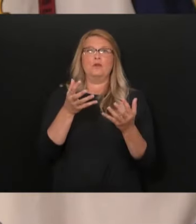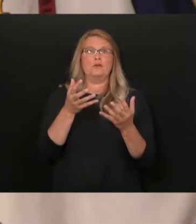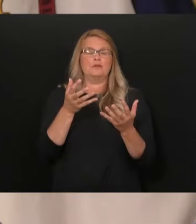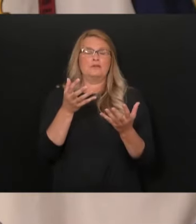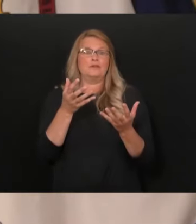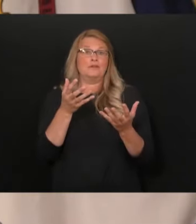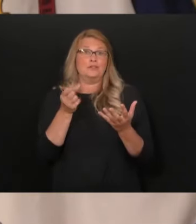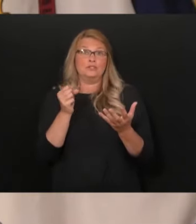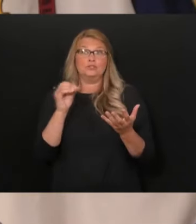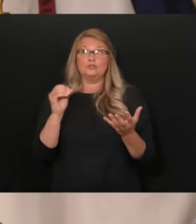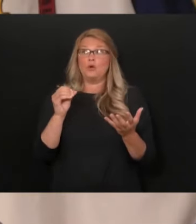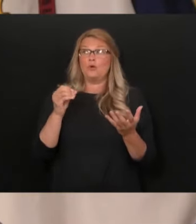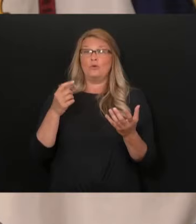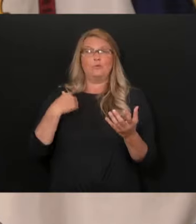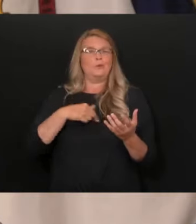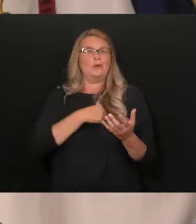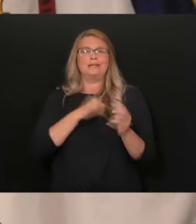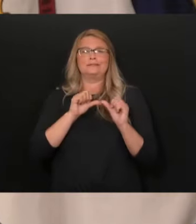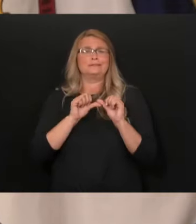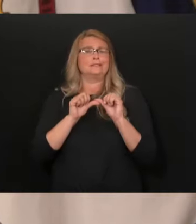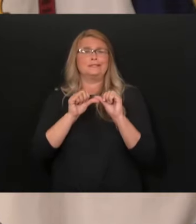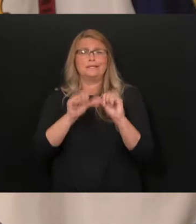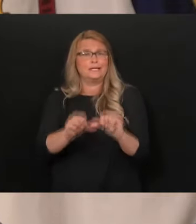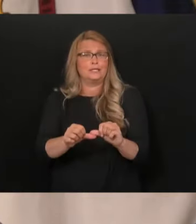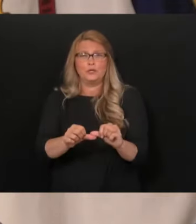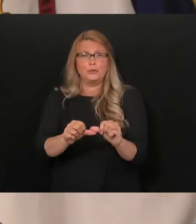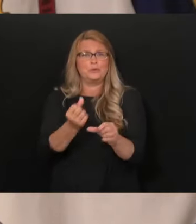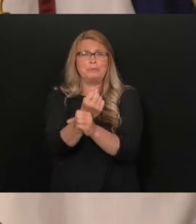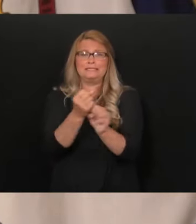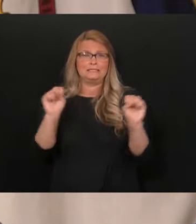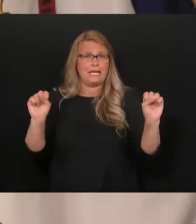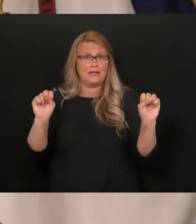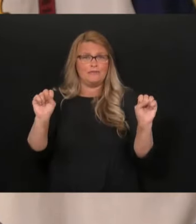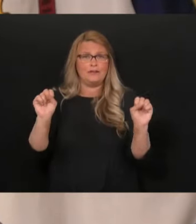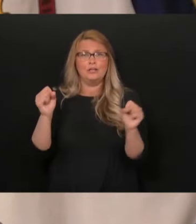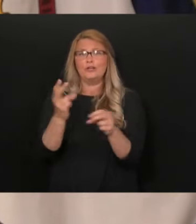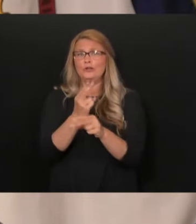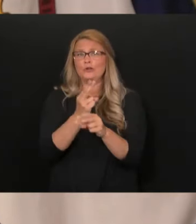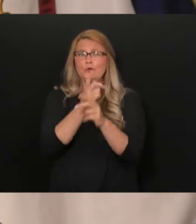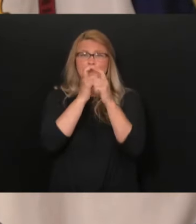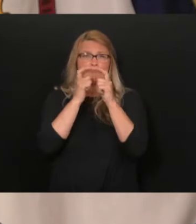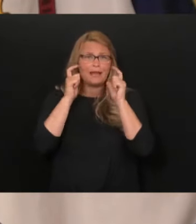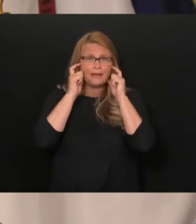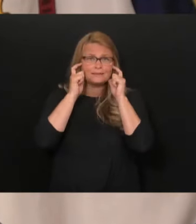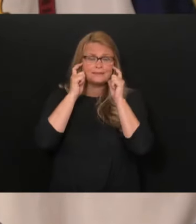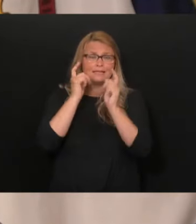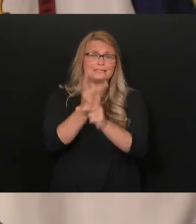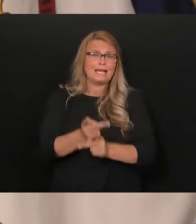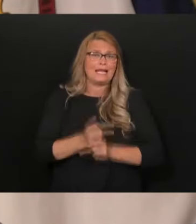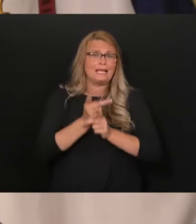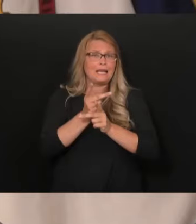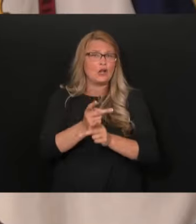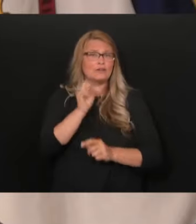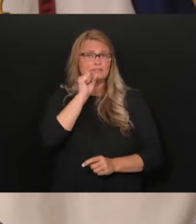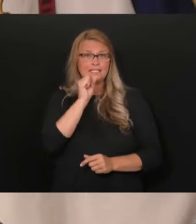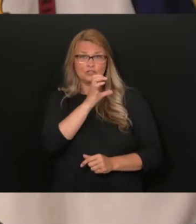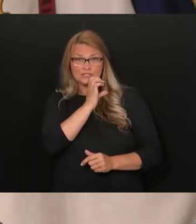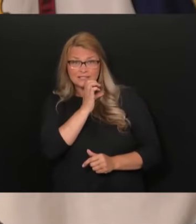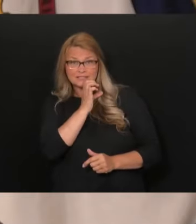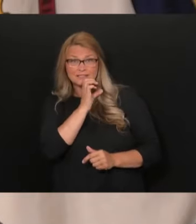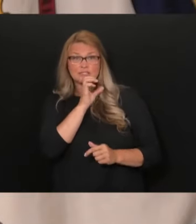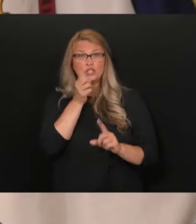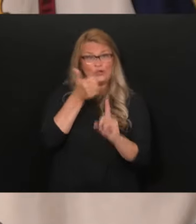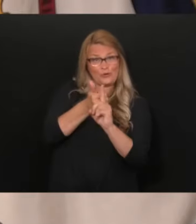life, compared to just please wear your mask. Take care of the elderly. Take care of yourself and